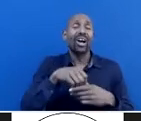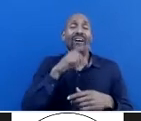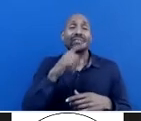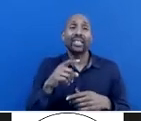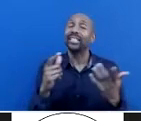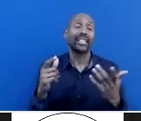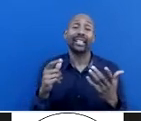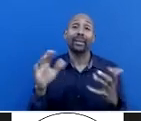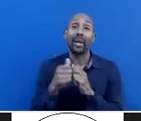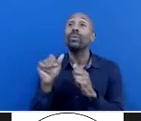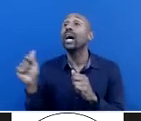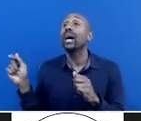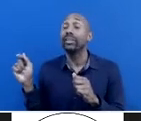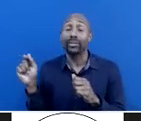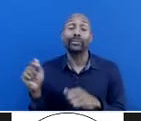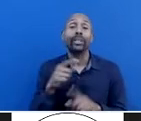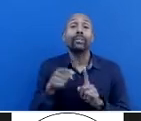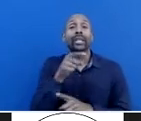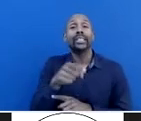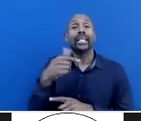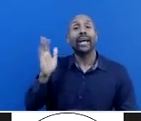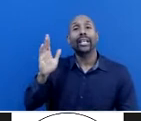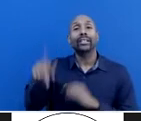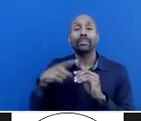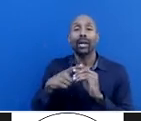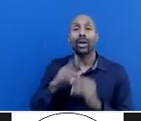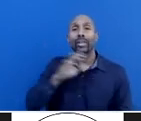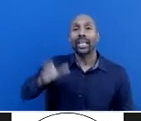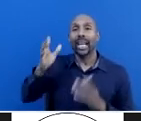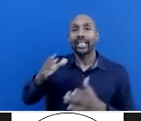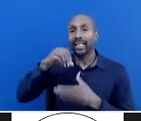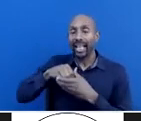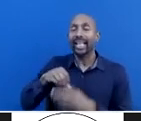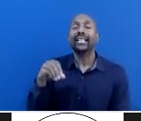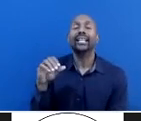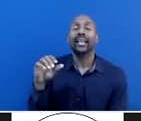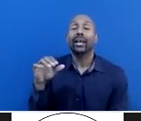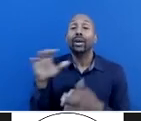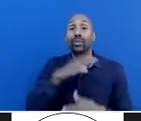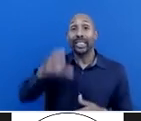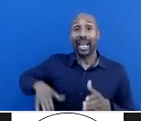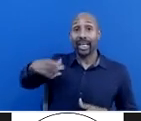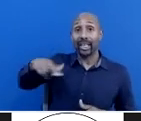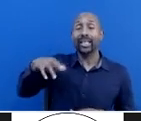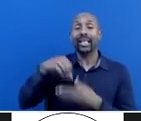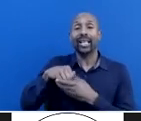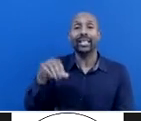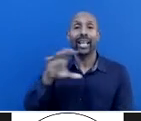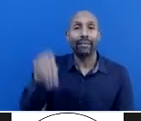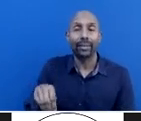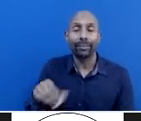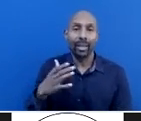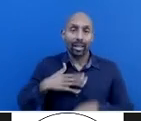on, Christianity in Africa. And my friend that was sitting next to me, turned to me and said, "What's your